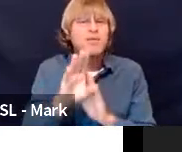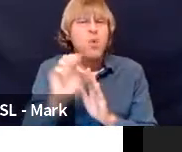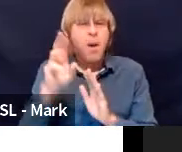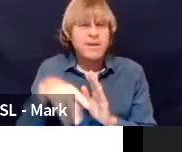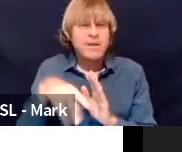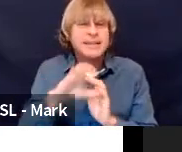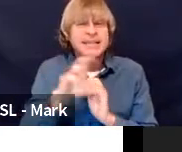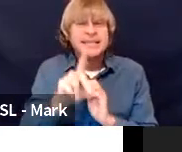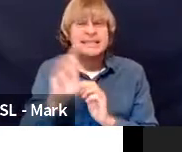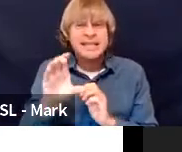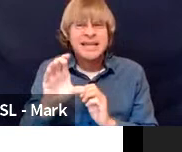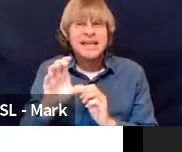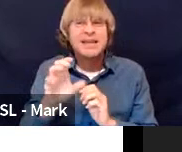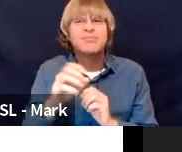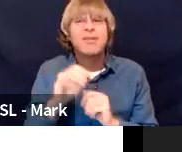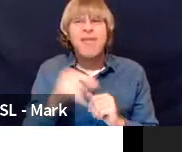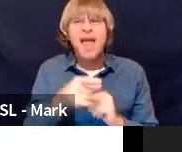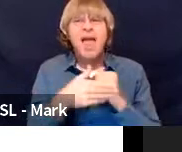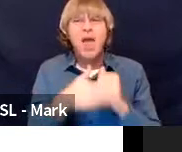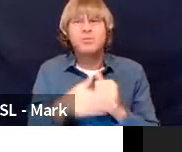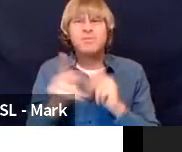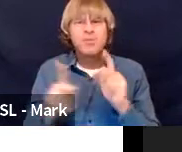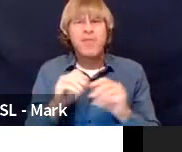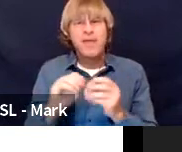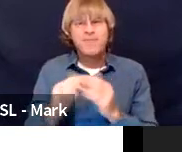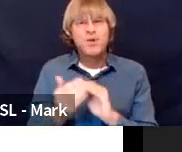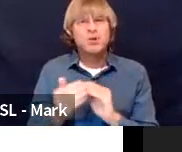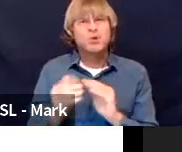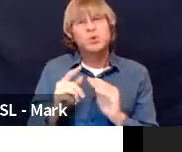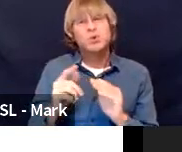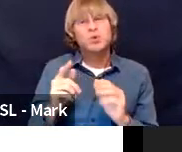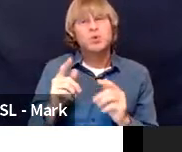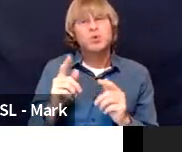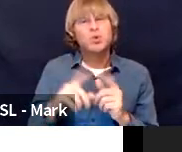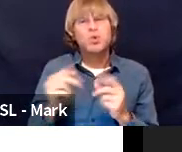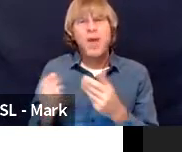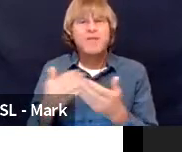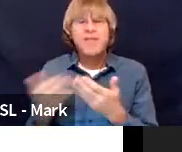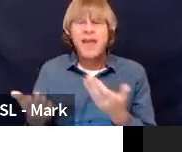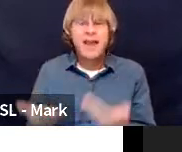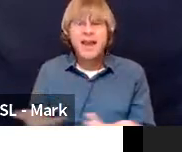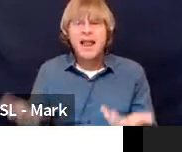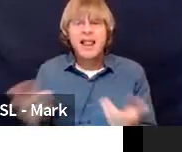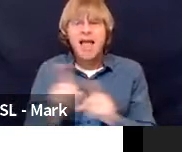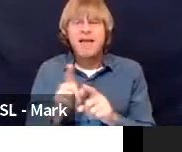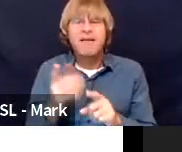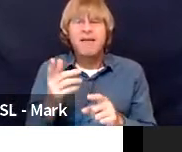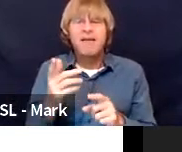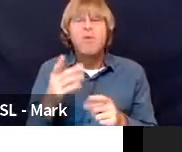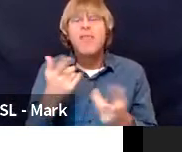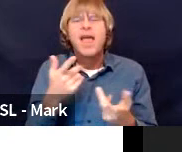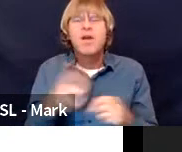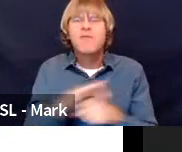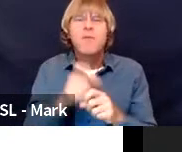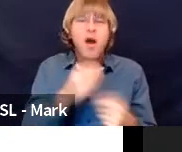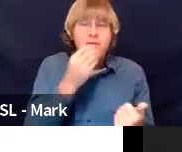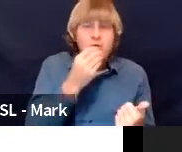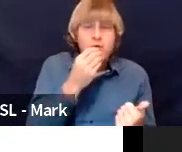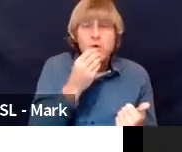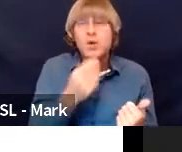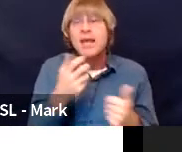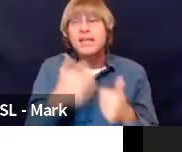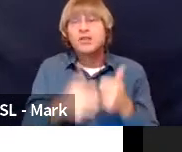a CDC that helps people in the community do everything from, they cover everything from food